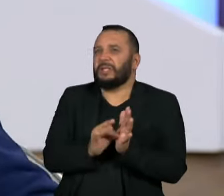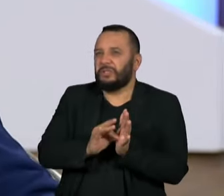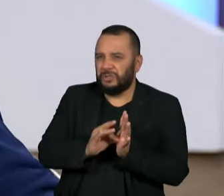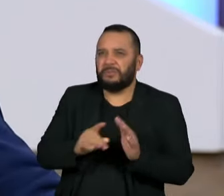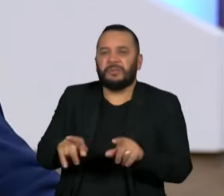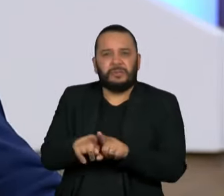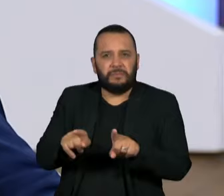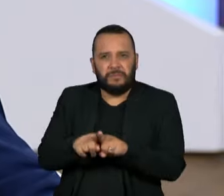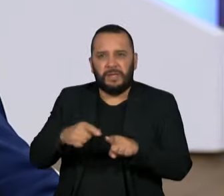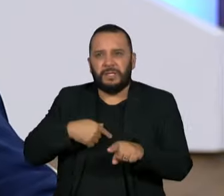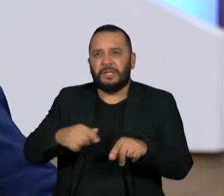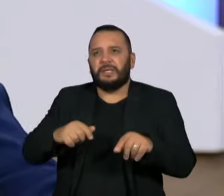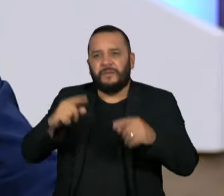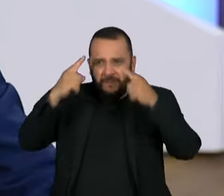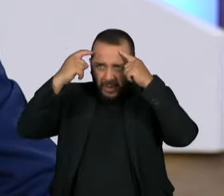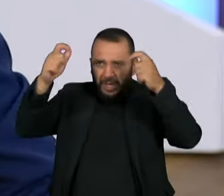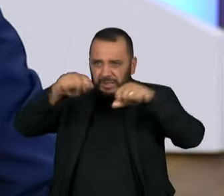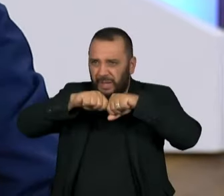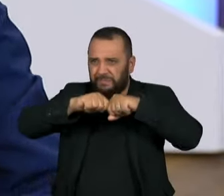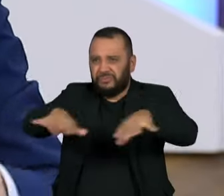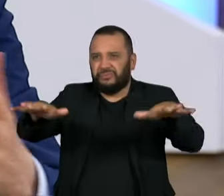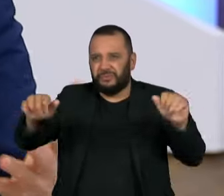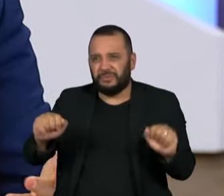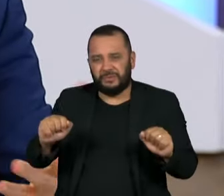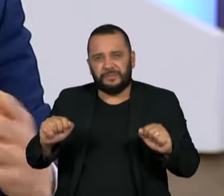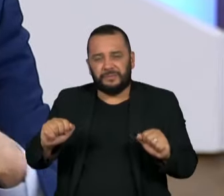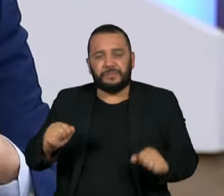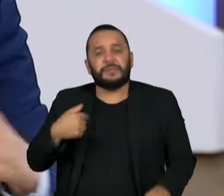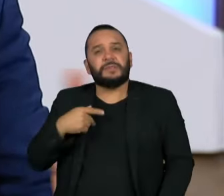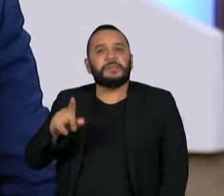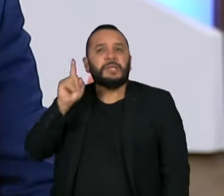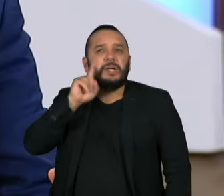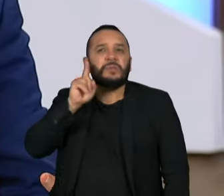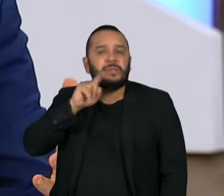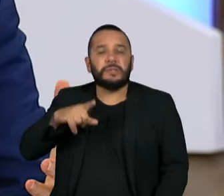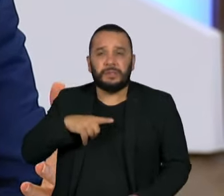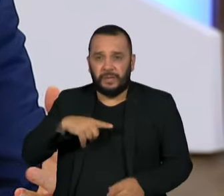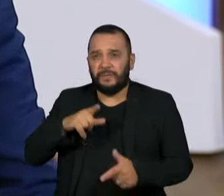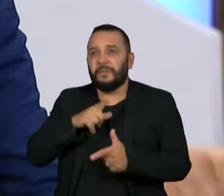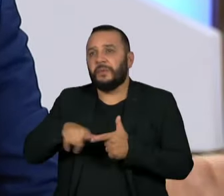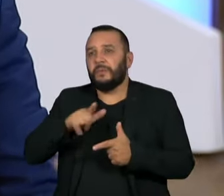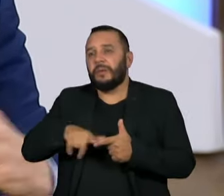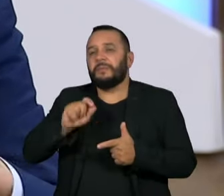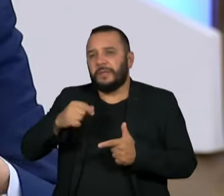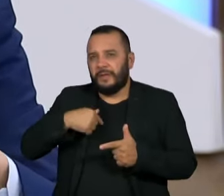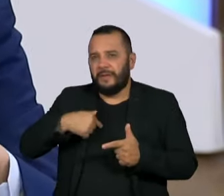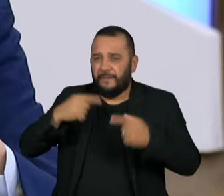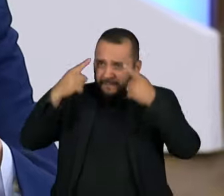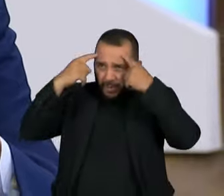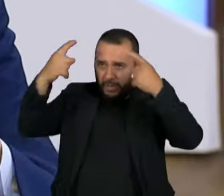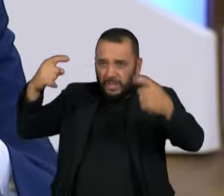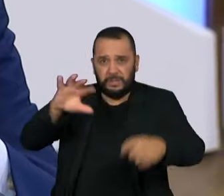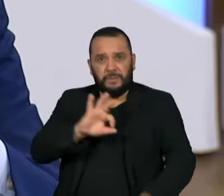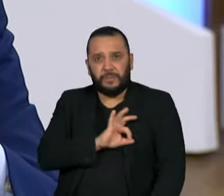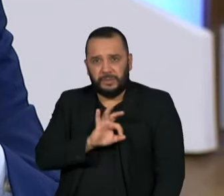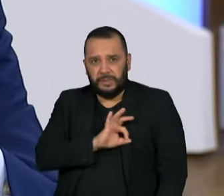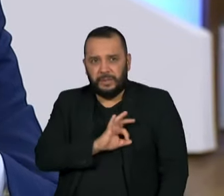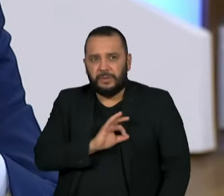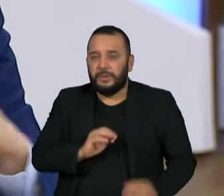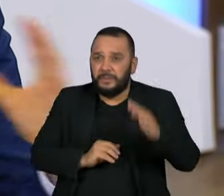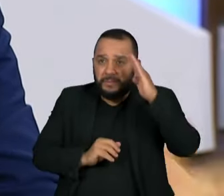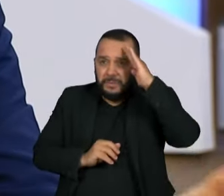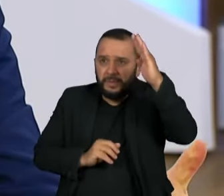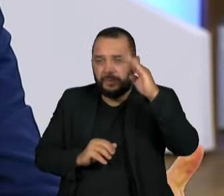proliferates violence. Now, we have a problem in the United States with police violence, especially